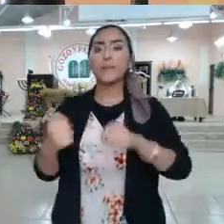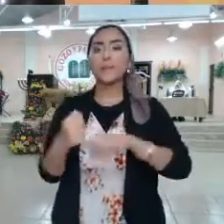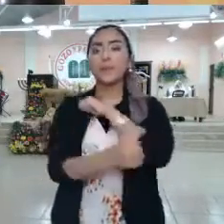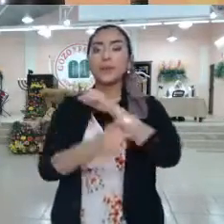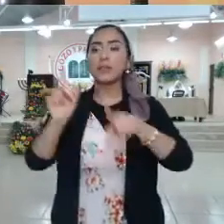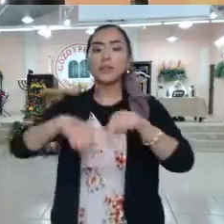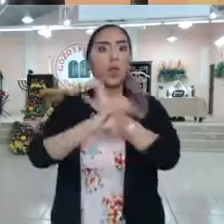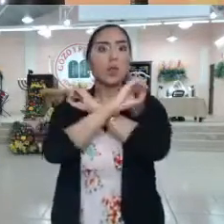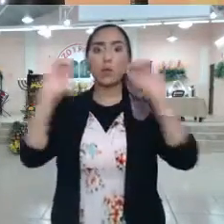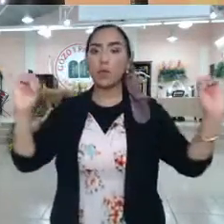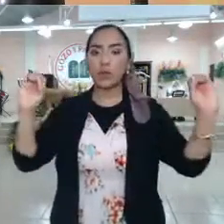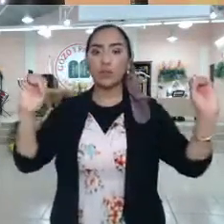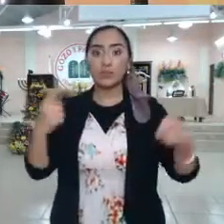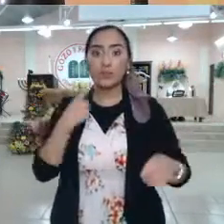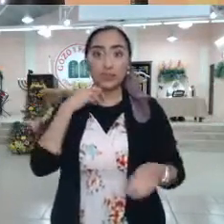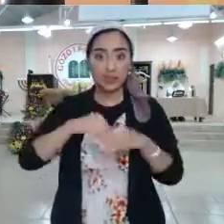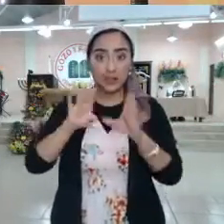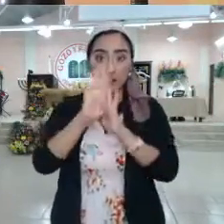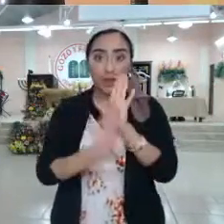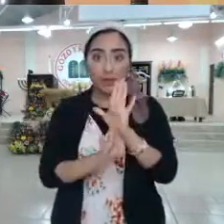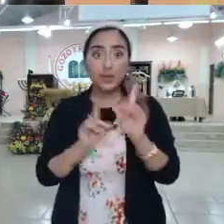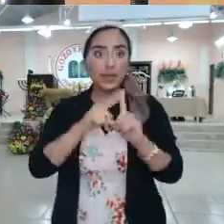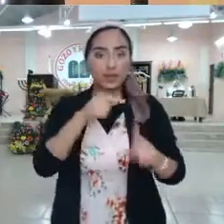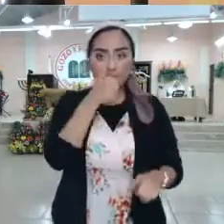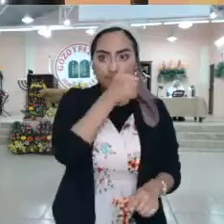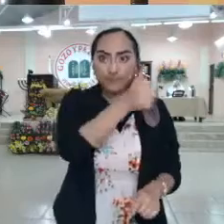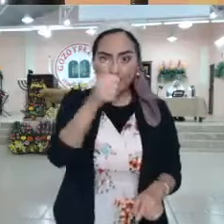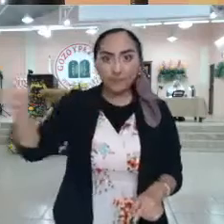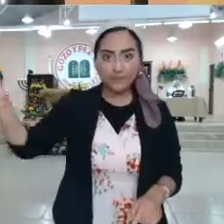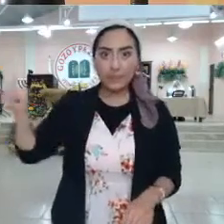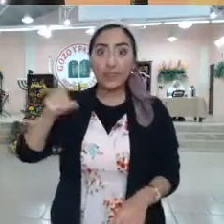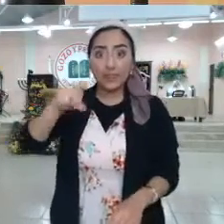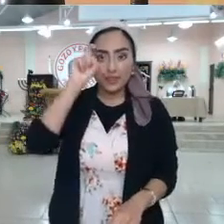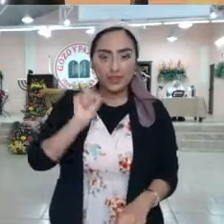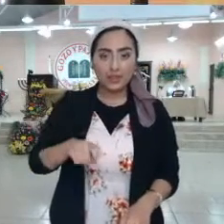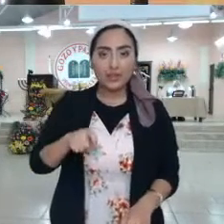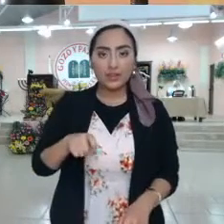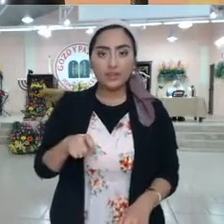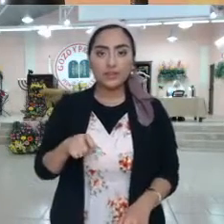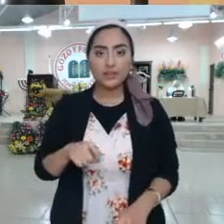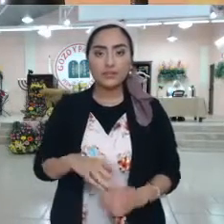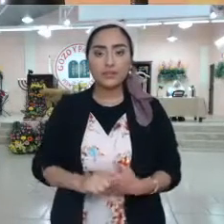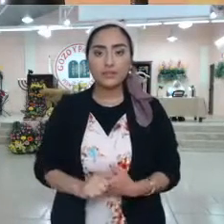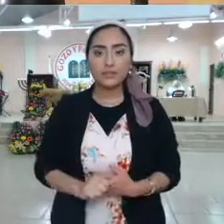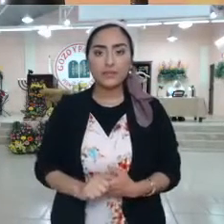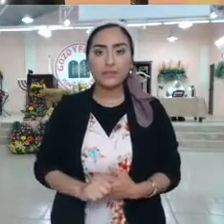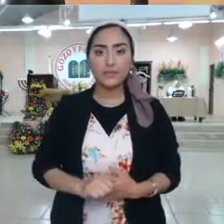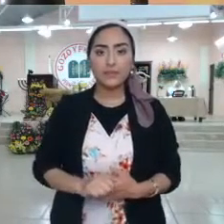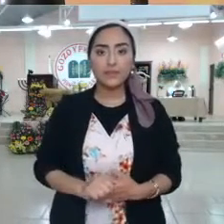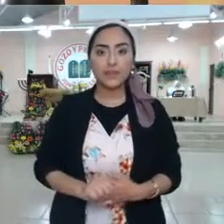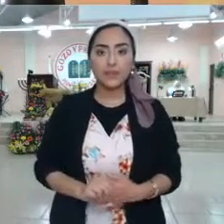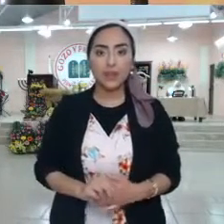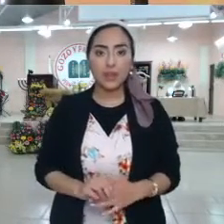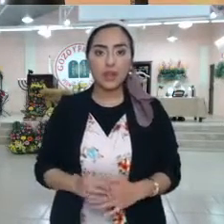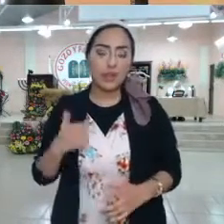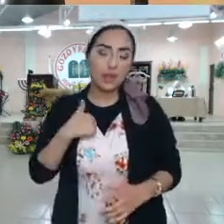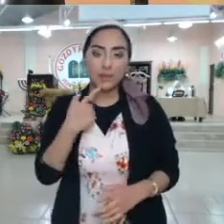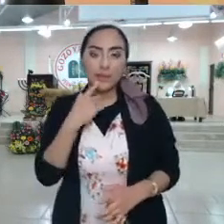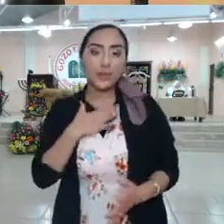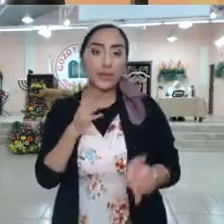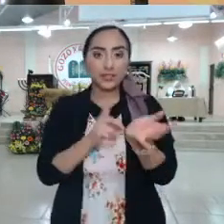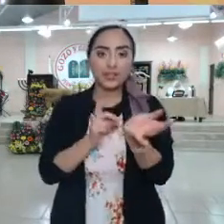say, you Nadie. can't Dice take a el Pesach. Tanaj The Tanakh que says cada that quien each one se ausculte. Bueno, estoy hablando como